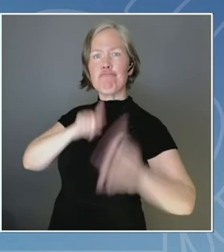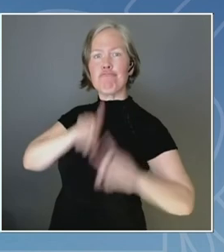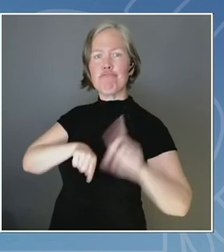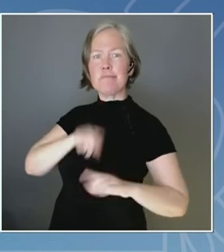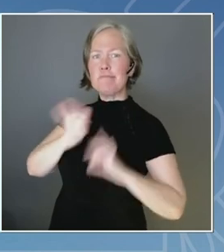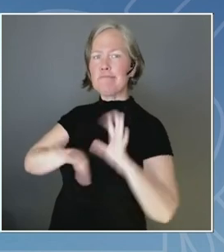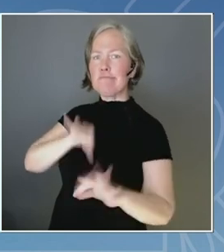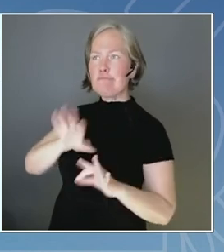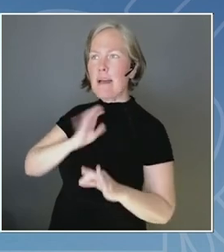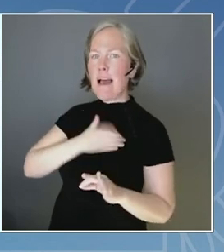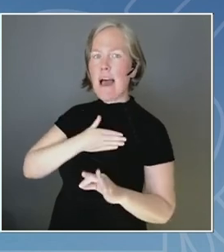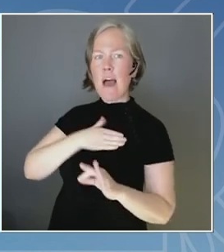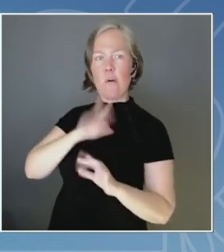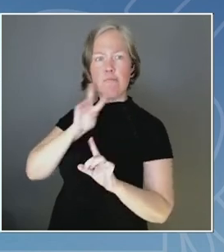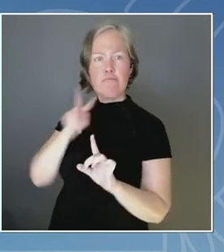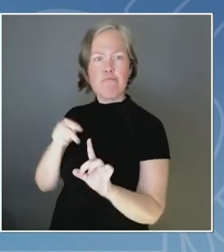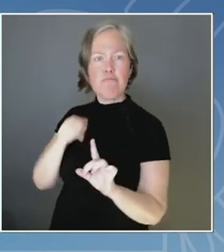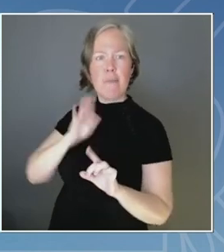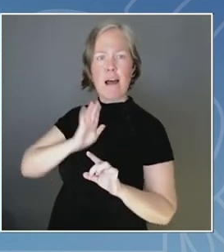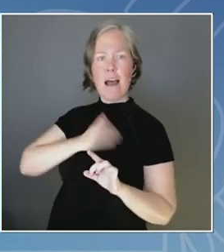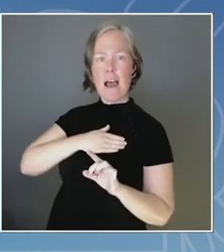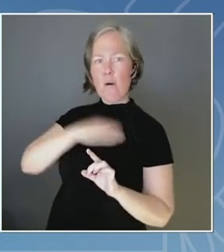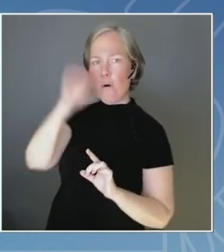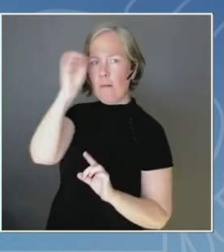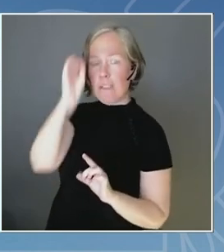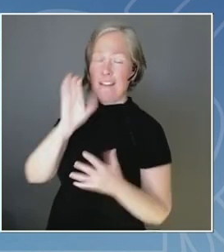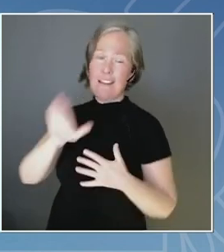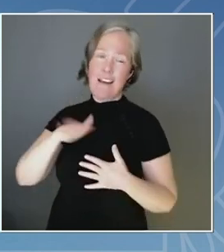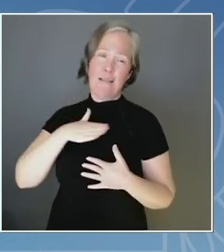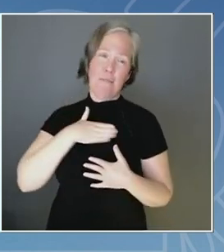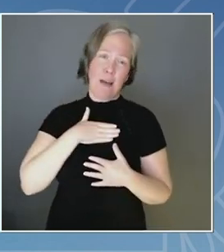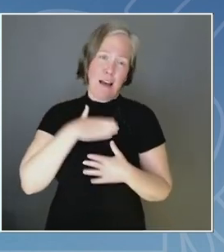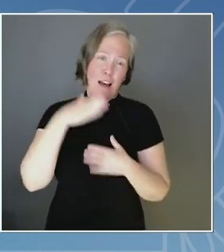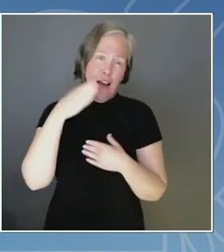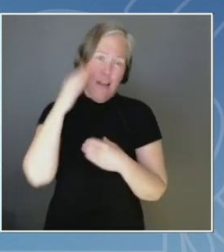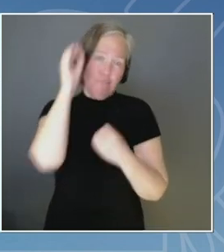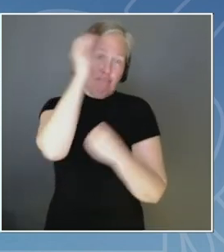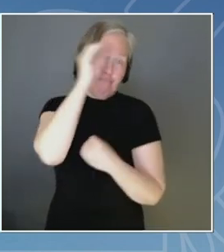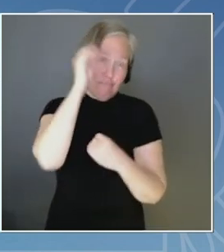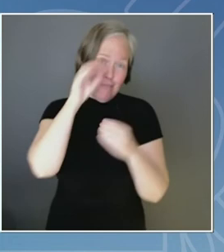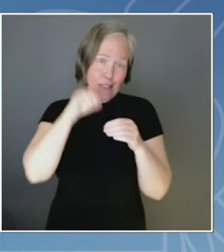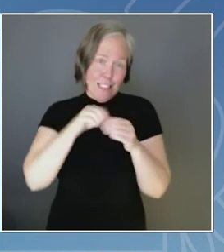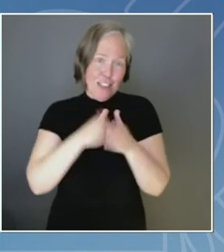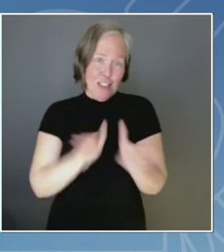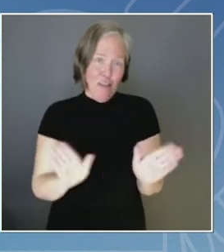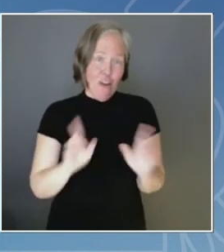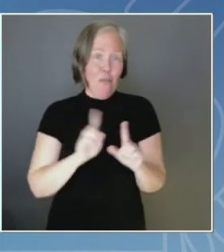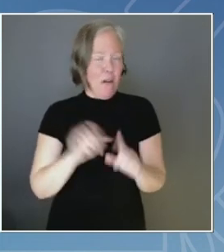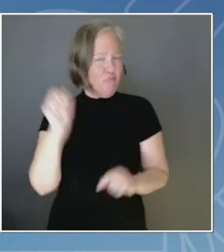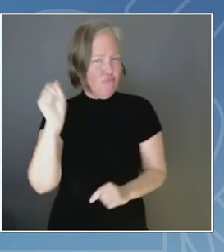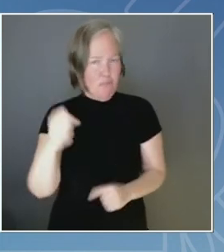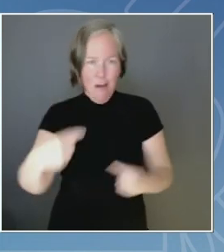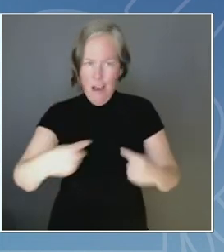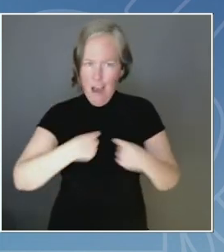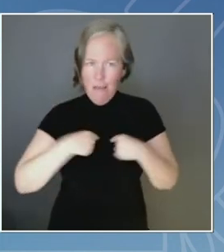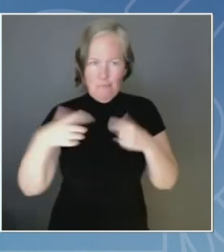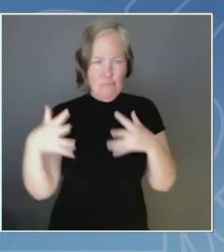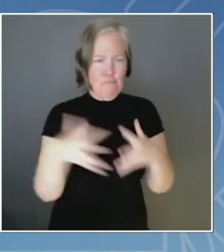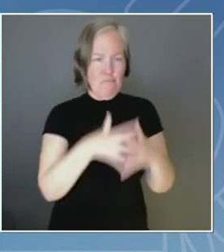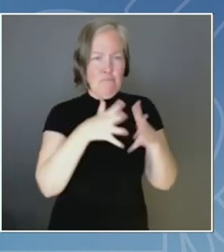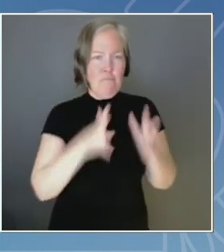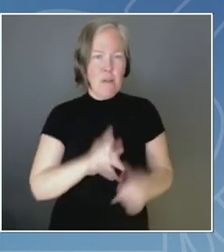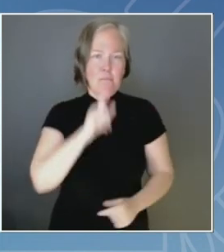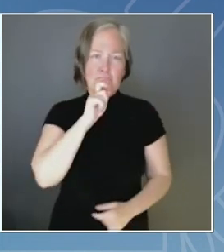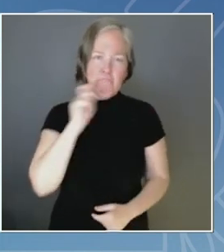it in general. But regardlessly, we are Americans. And I'm naturalized here. I'm a U.S.